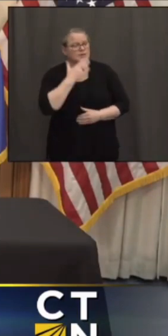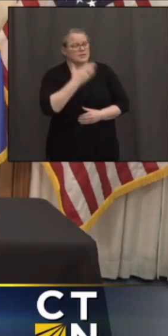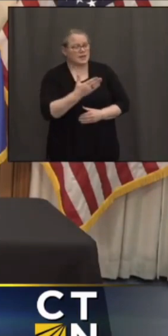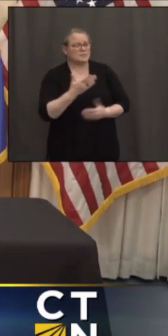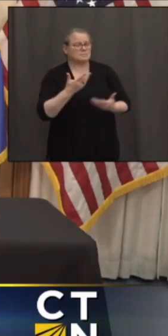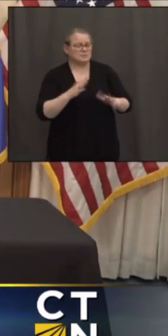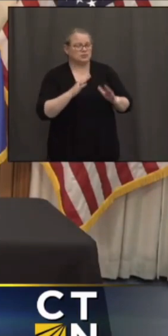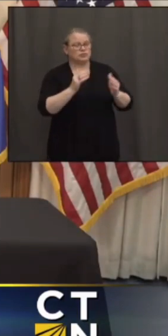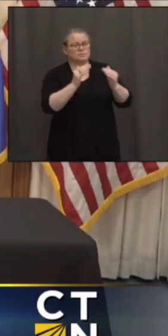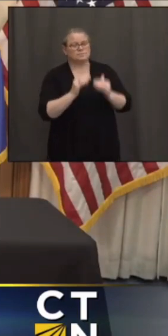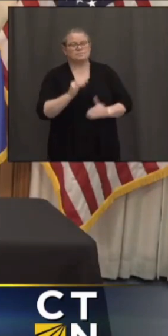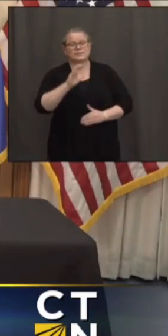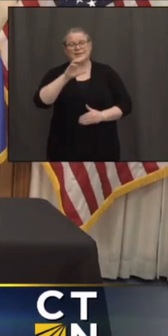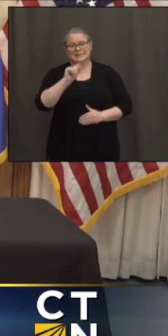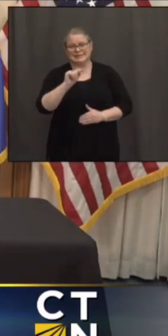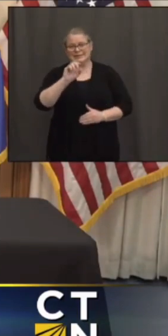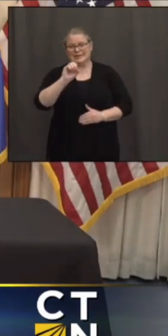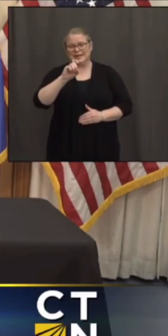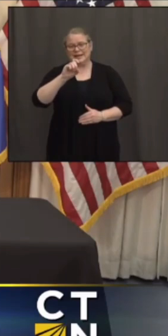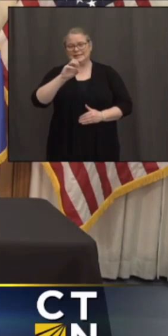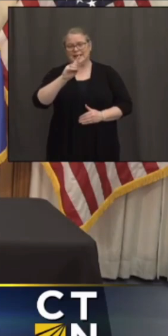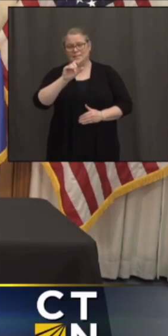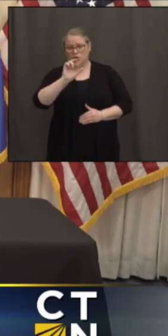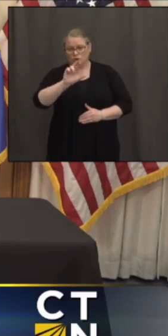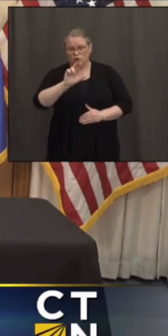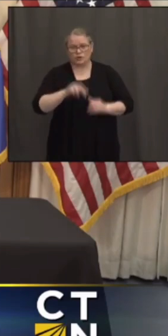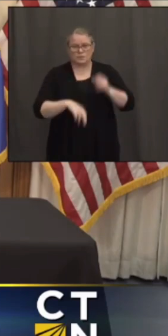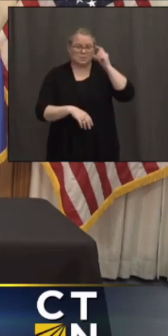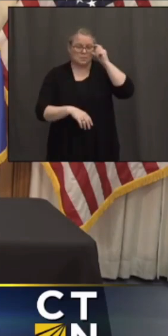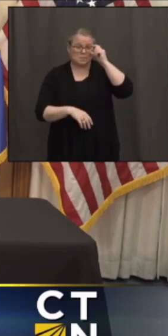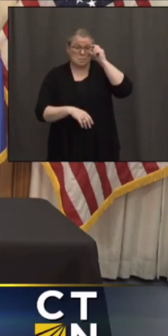The CT Examiner.